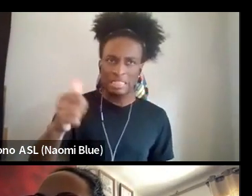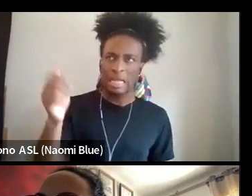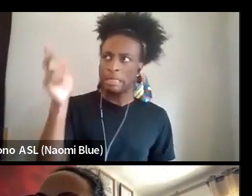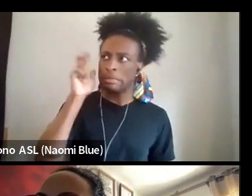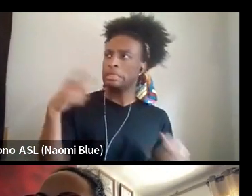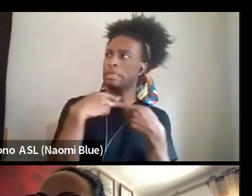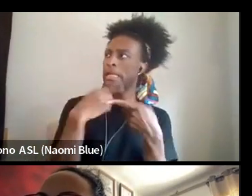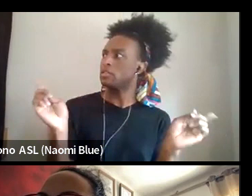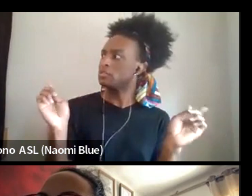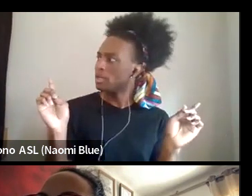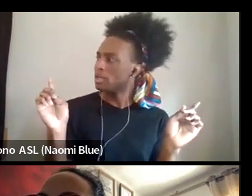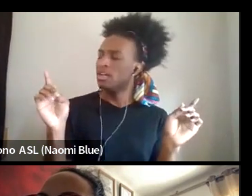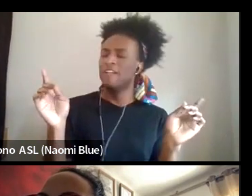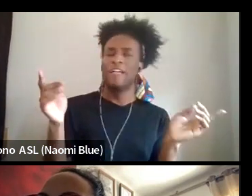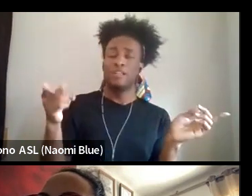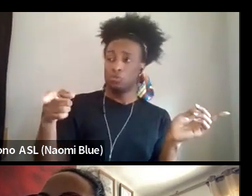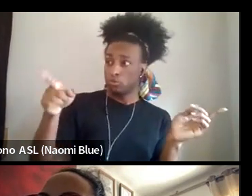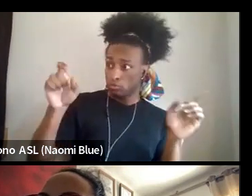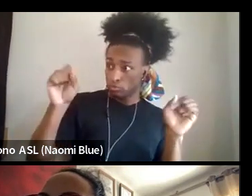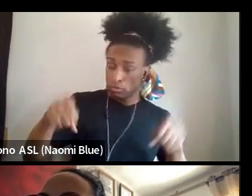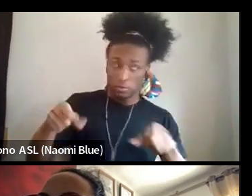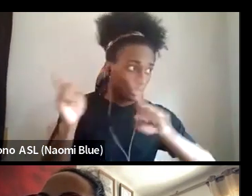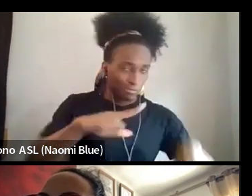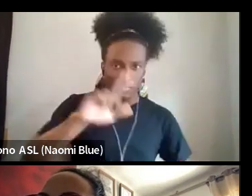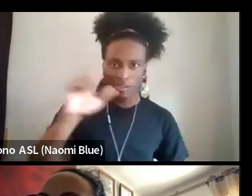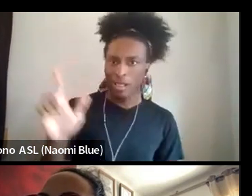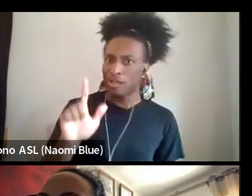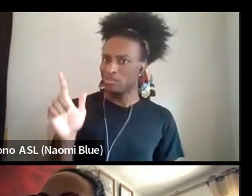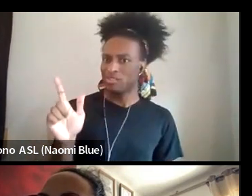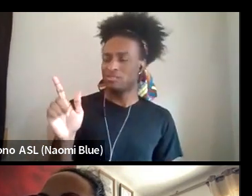announcement. Besides, you could have gone to a library.